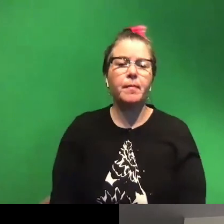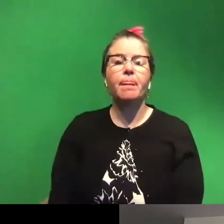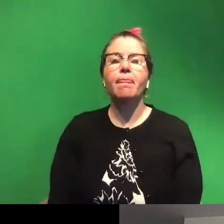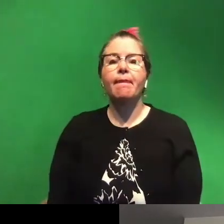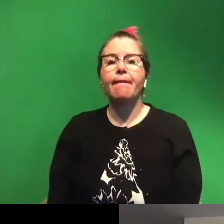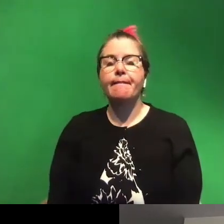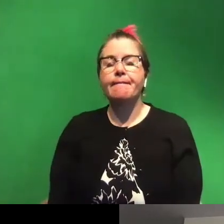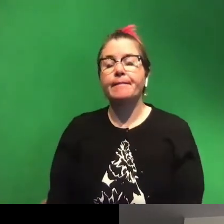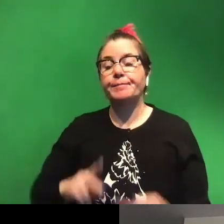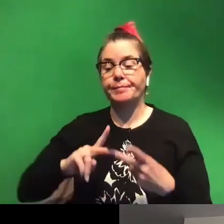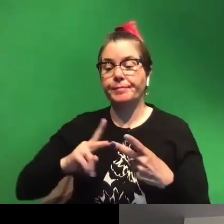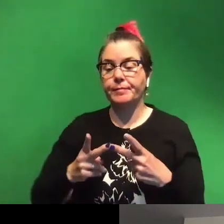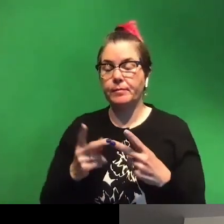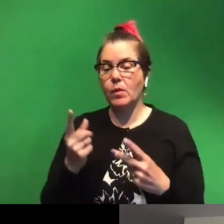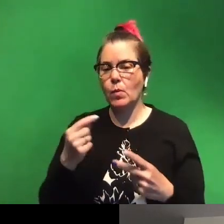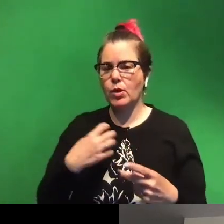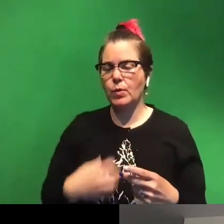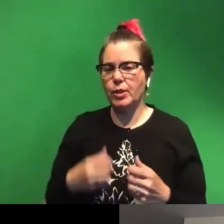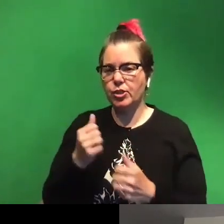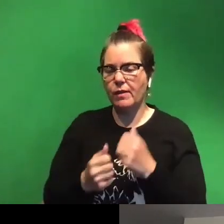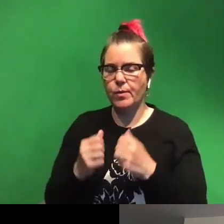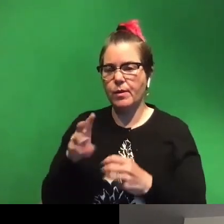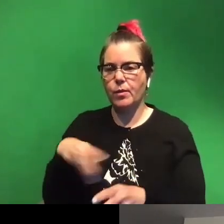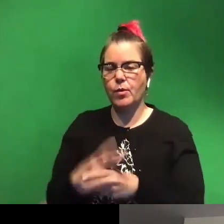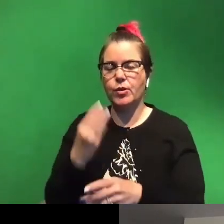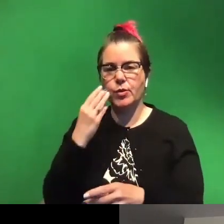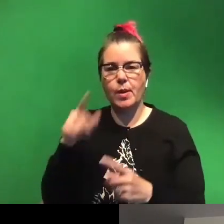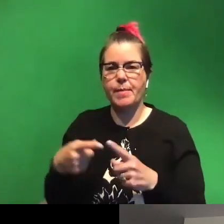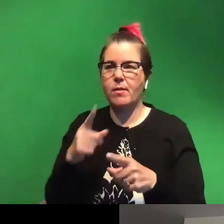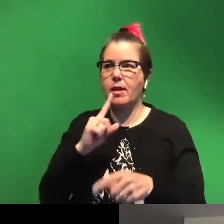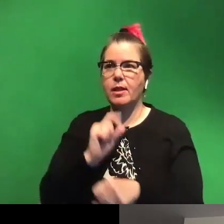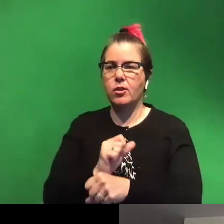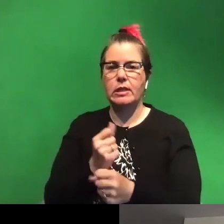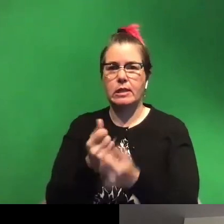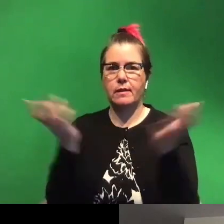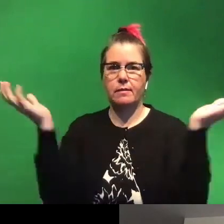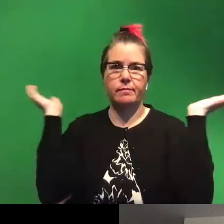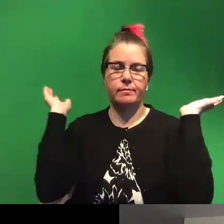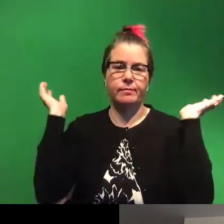the second question is, what do you wish everybody in the world knew about literally anything?